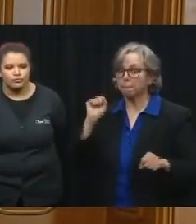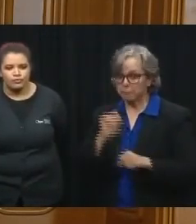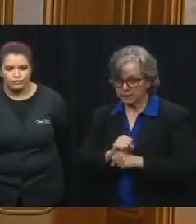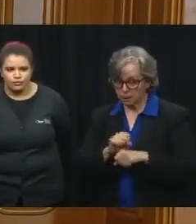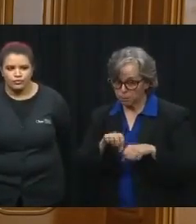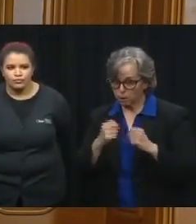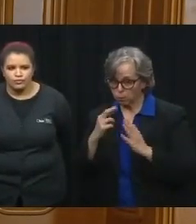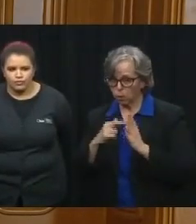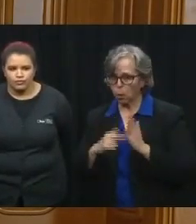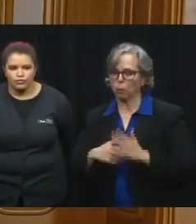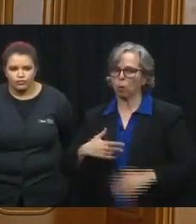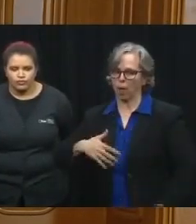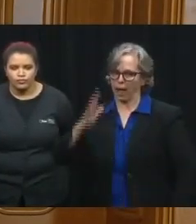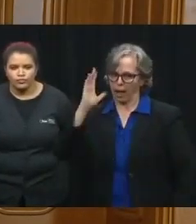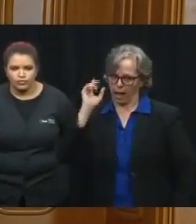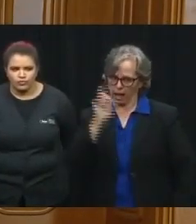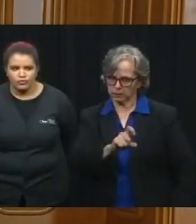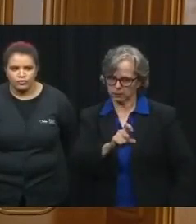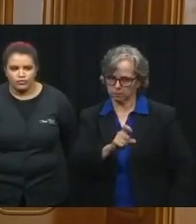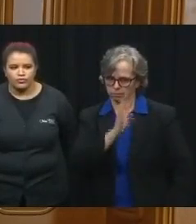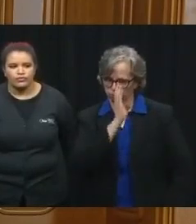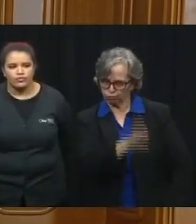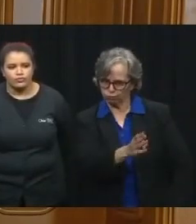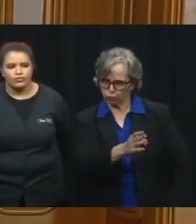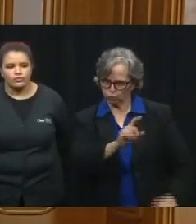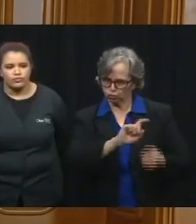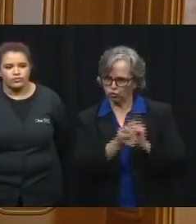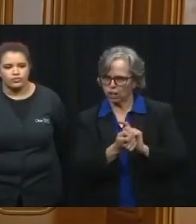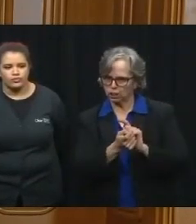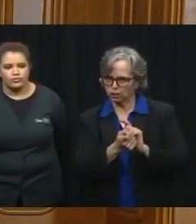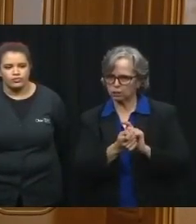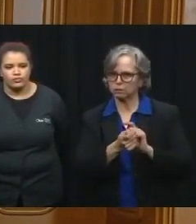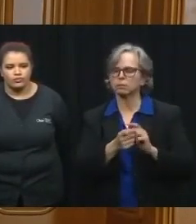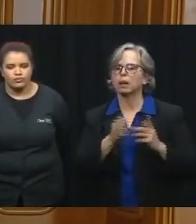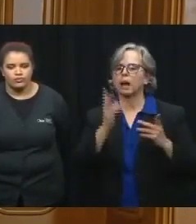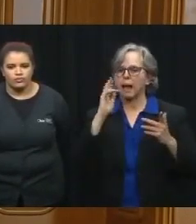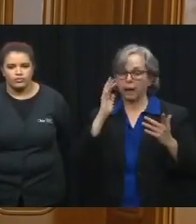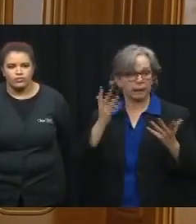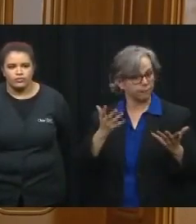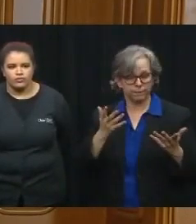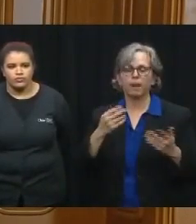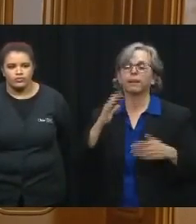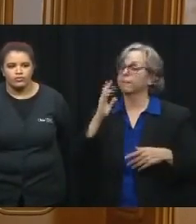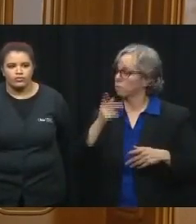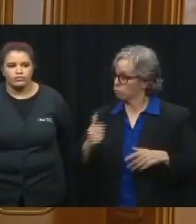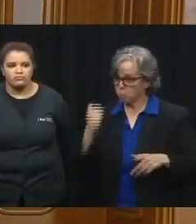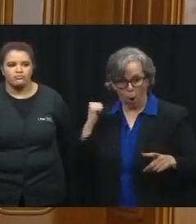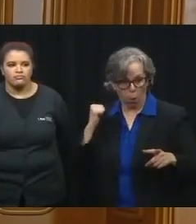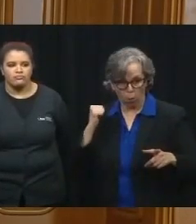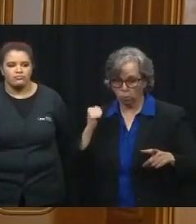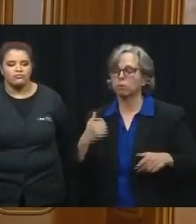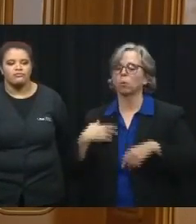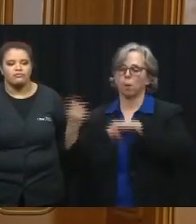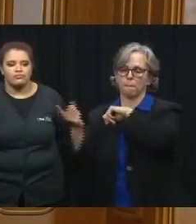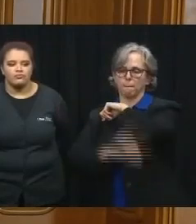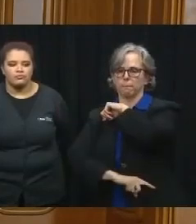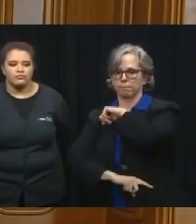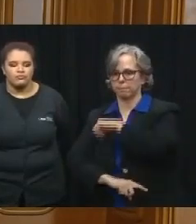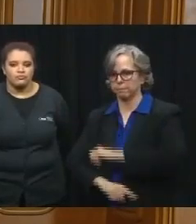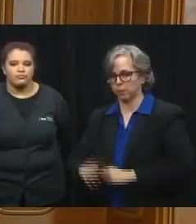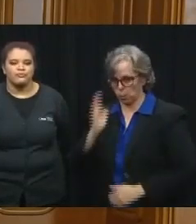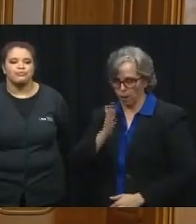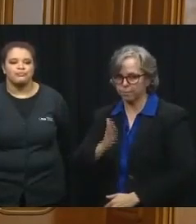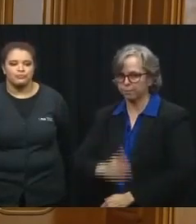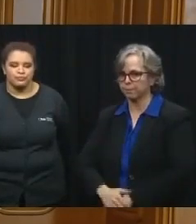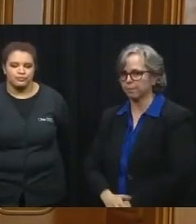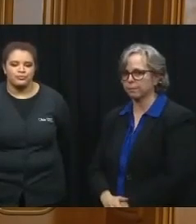from there with the legal consequences. But again, this is something that we hope people will do. I think the